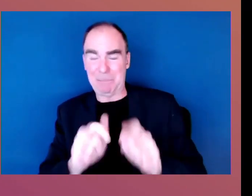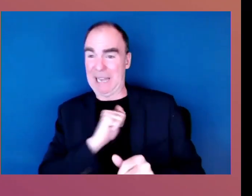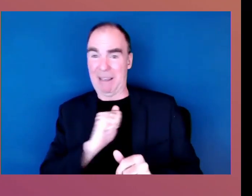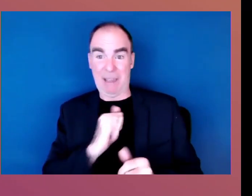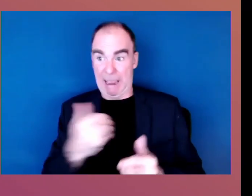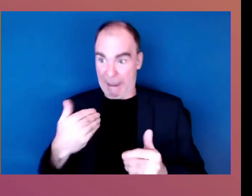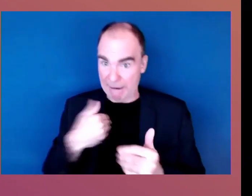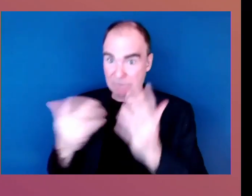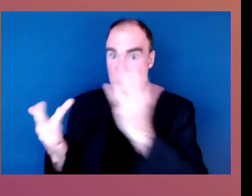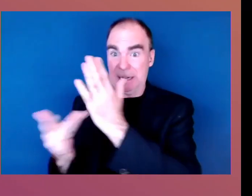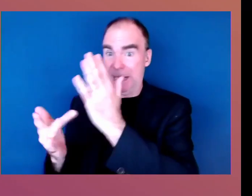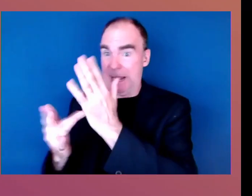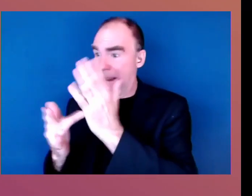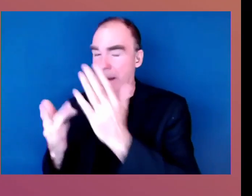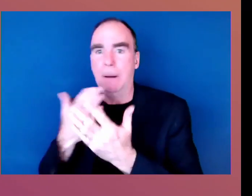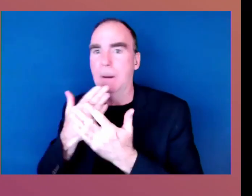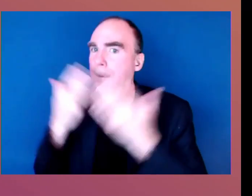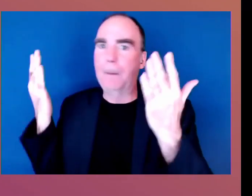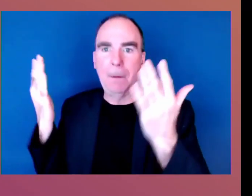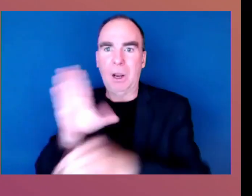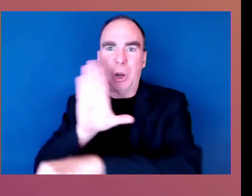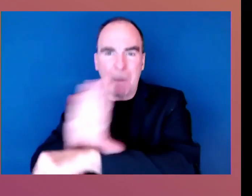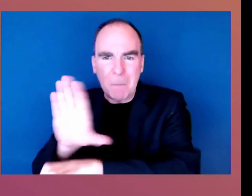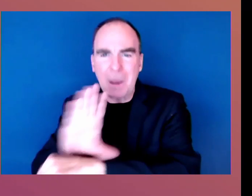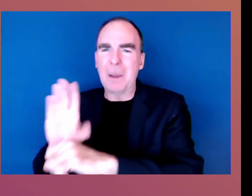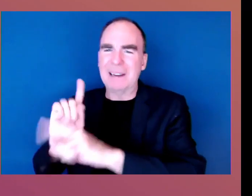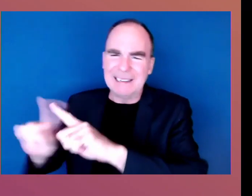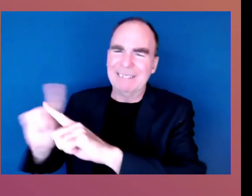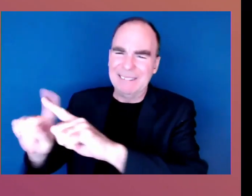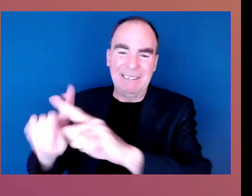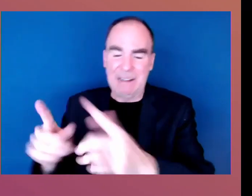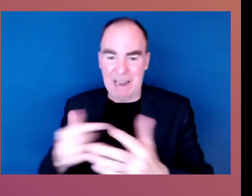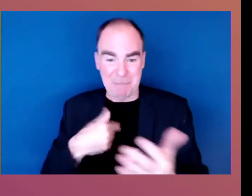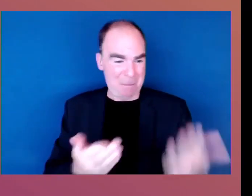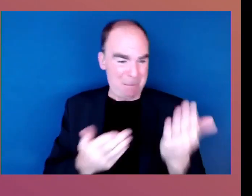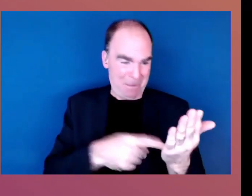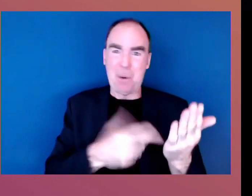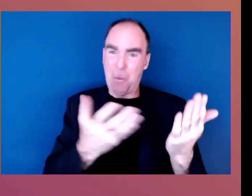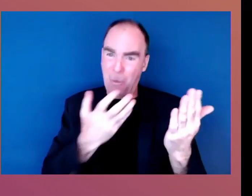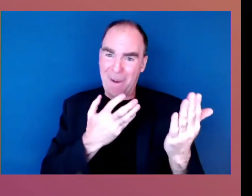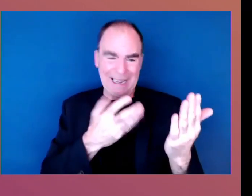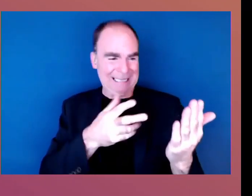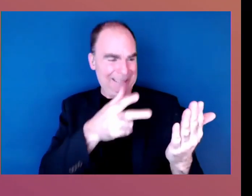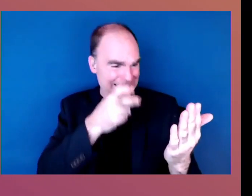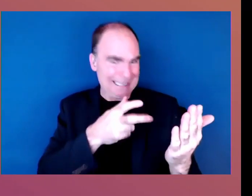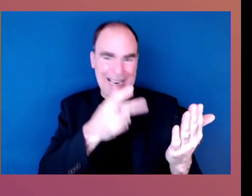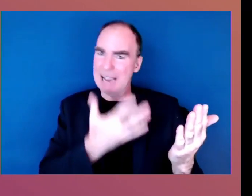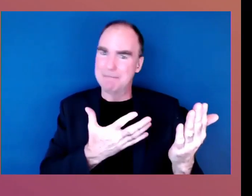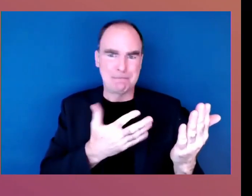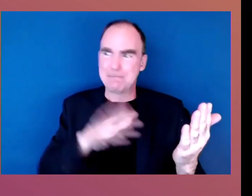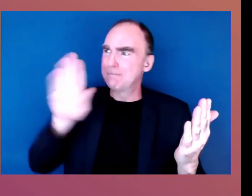for textbooks, I have to often ask my brothers to read to me so that I could type in Braille